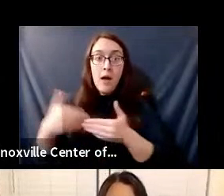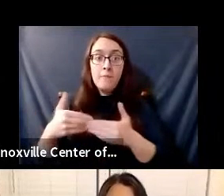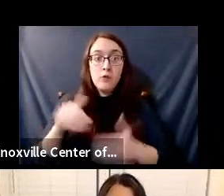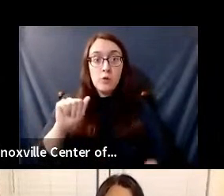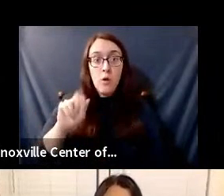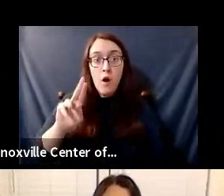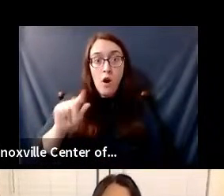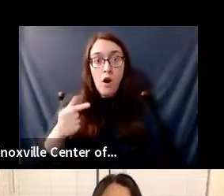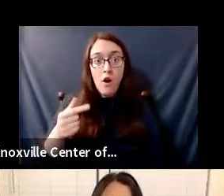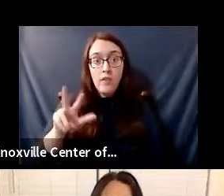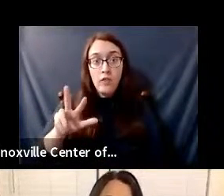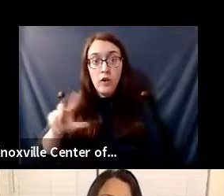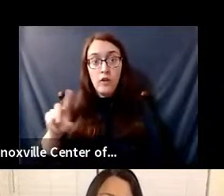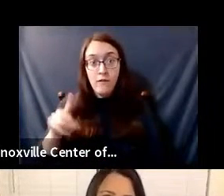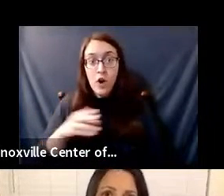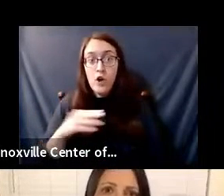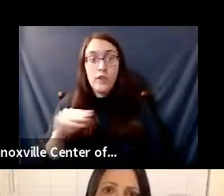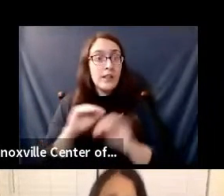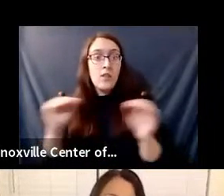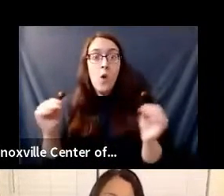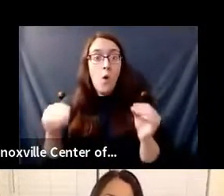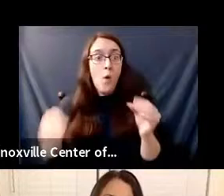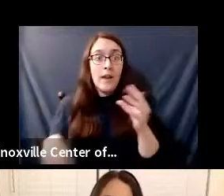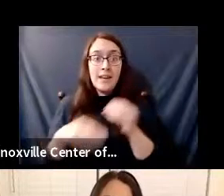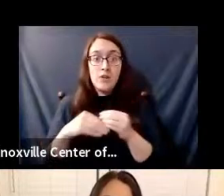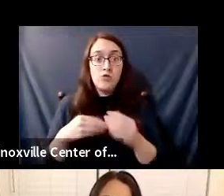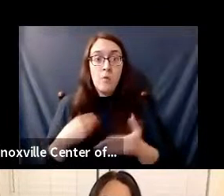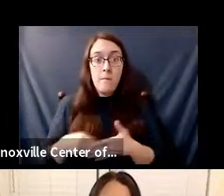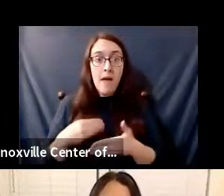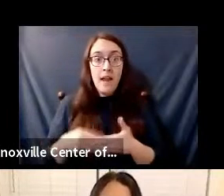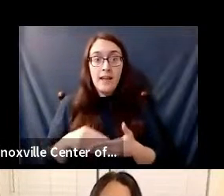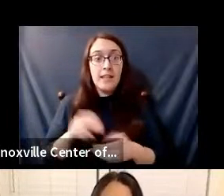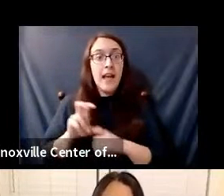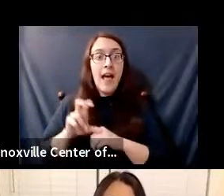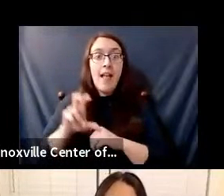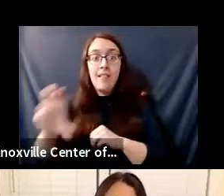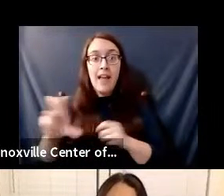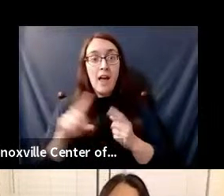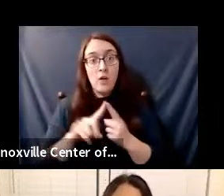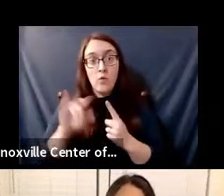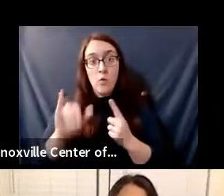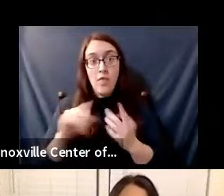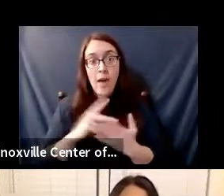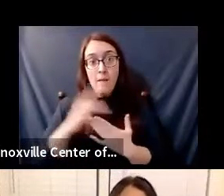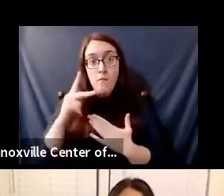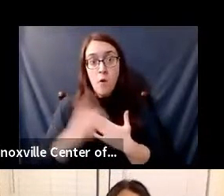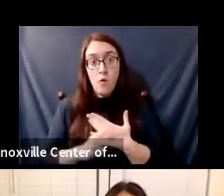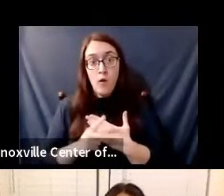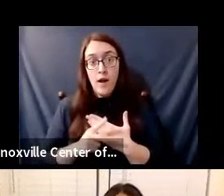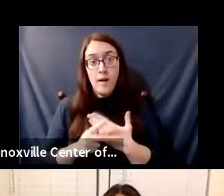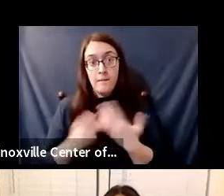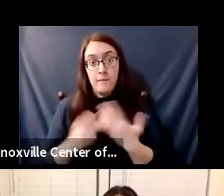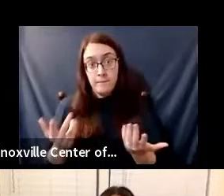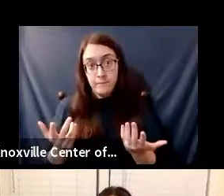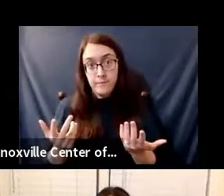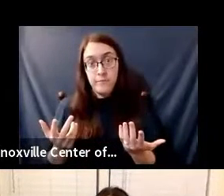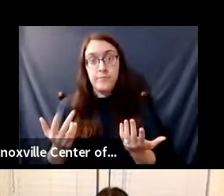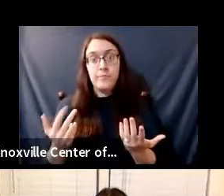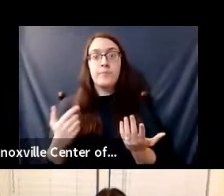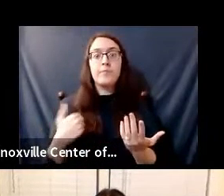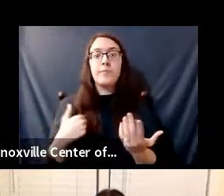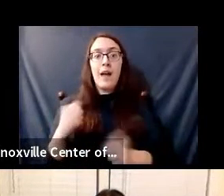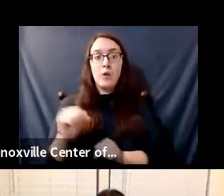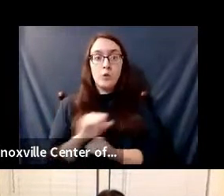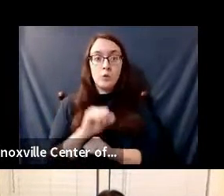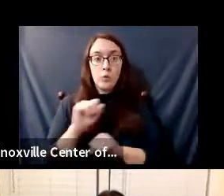no additional monies have been allocated to that program that we can access at this time. I was working